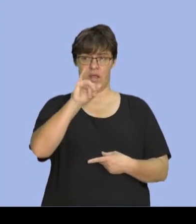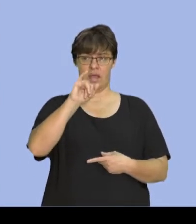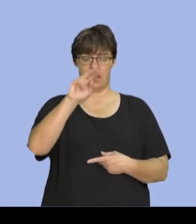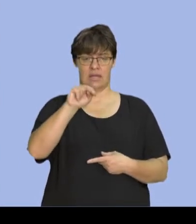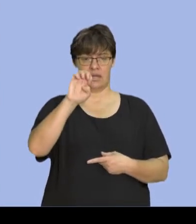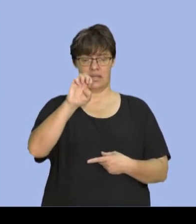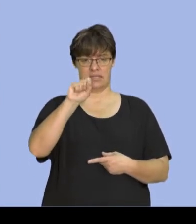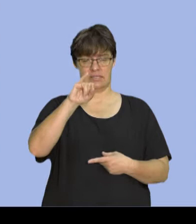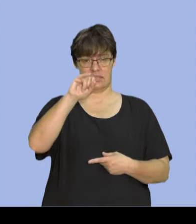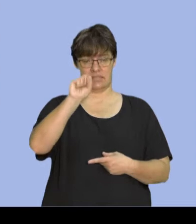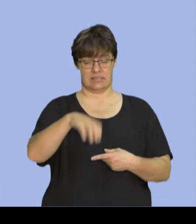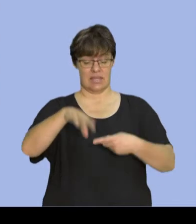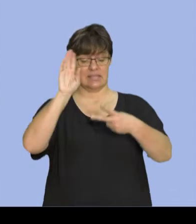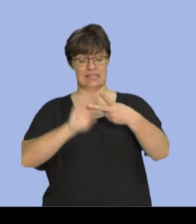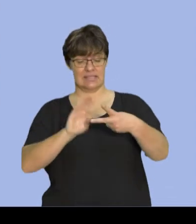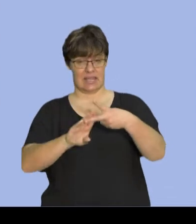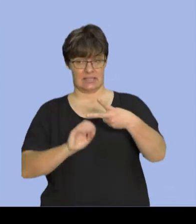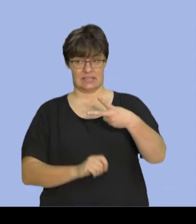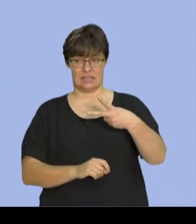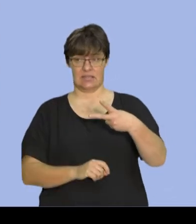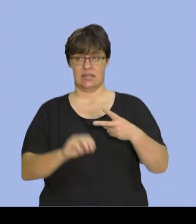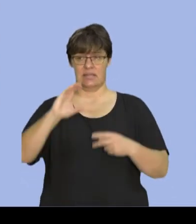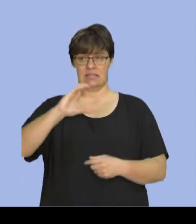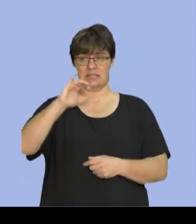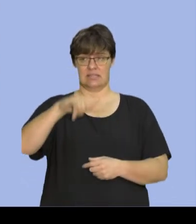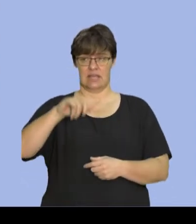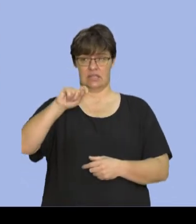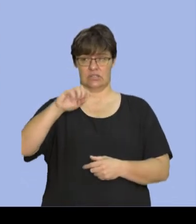karyokinesis, and the second process of that is called